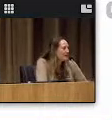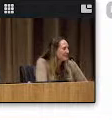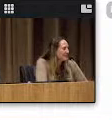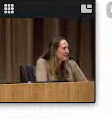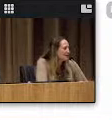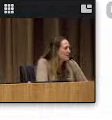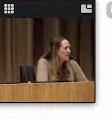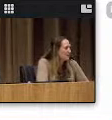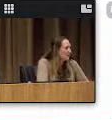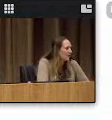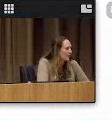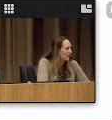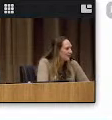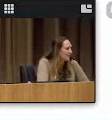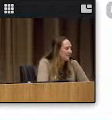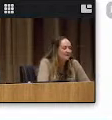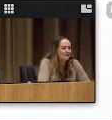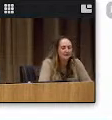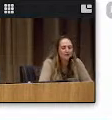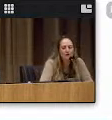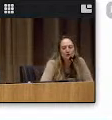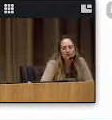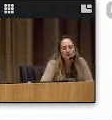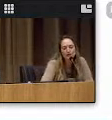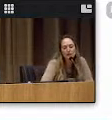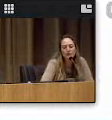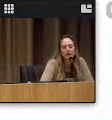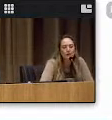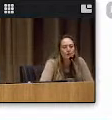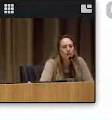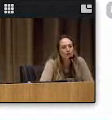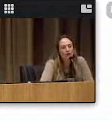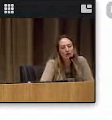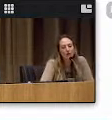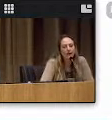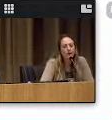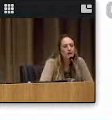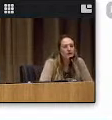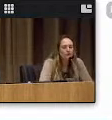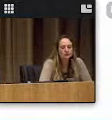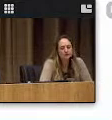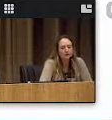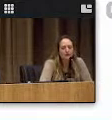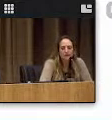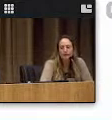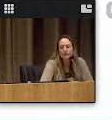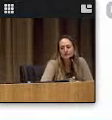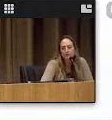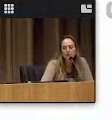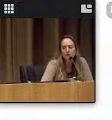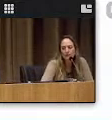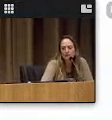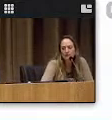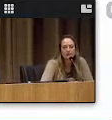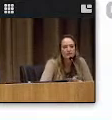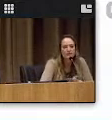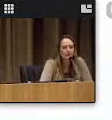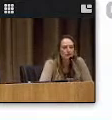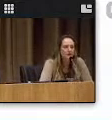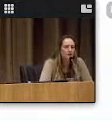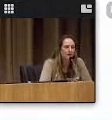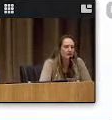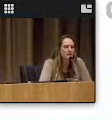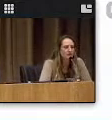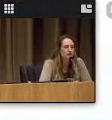We were trying to check daily everything that our colleagues presented. We were able to see